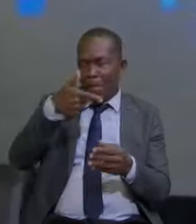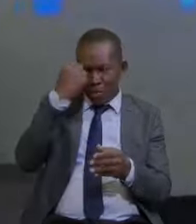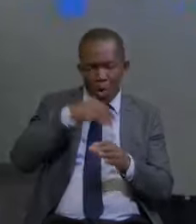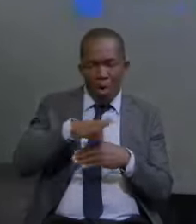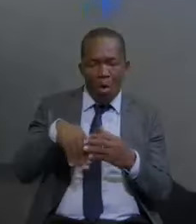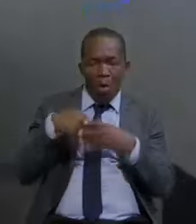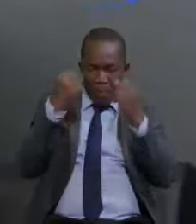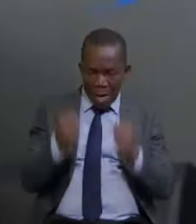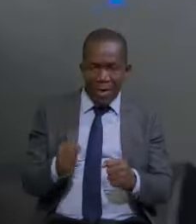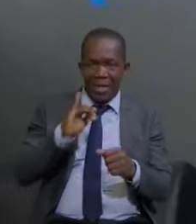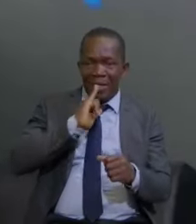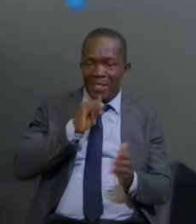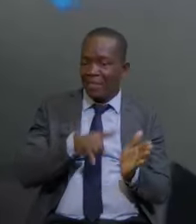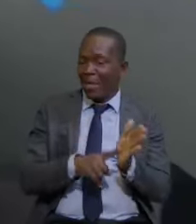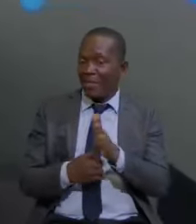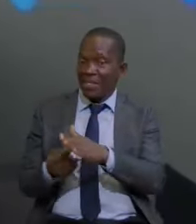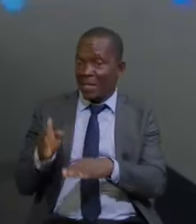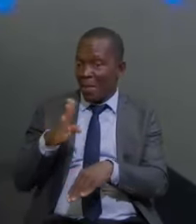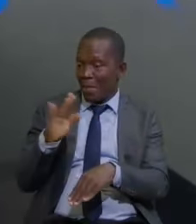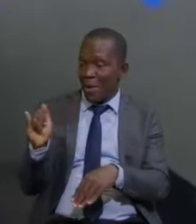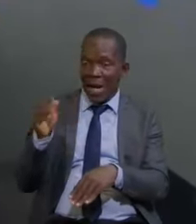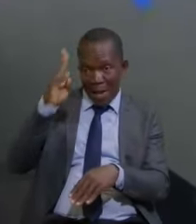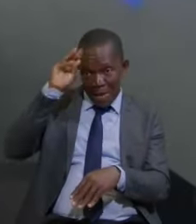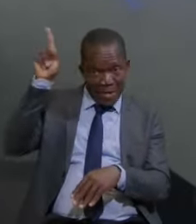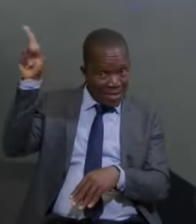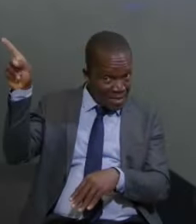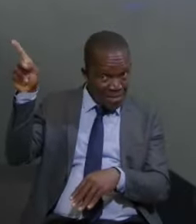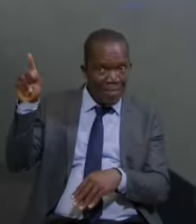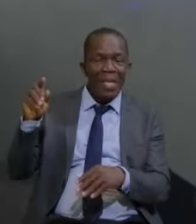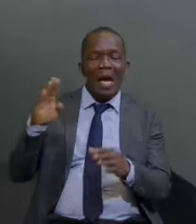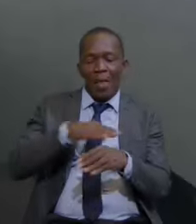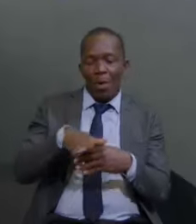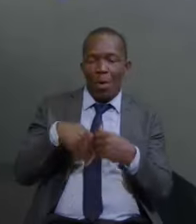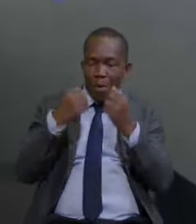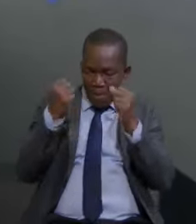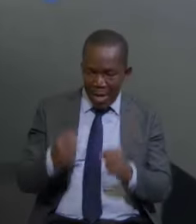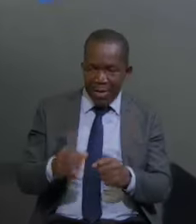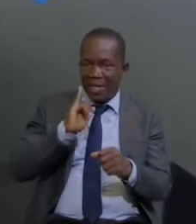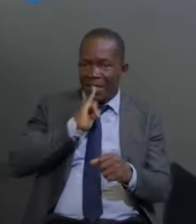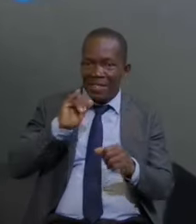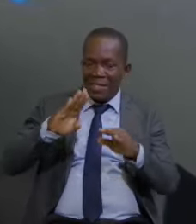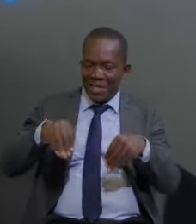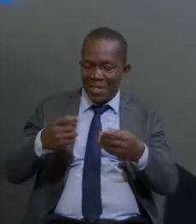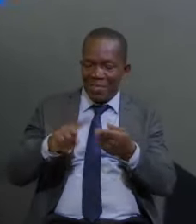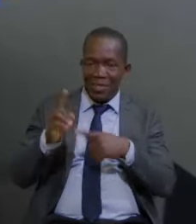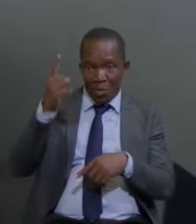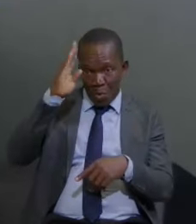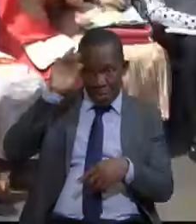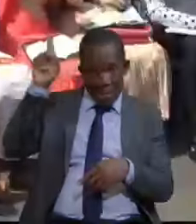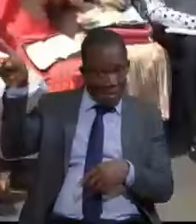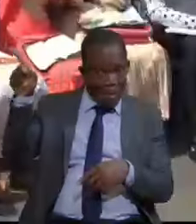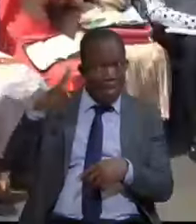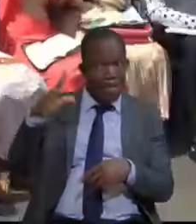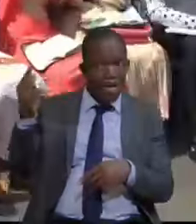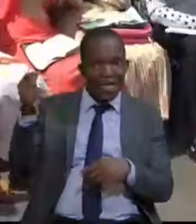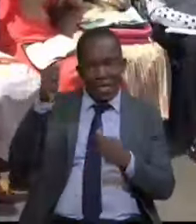been totally given to him by the Heavenly Father, he says, "Go ye therefore and